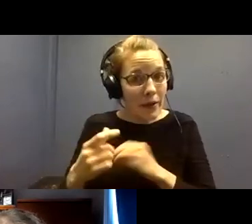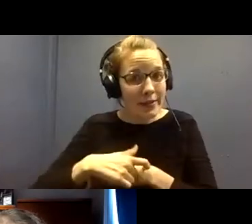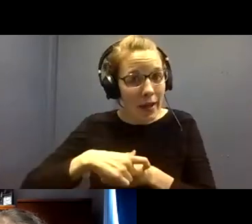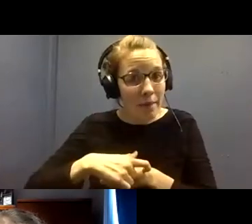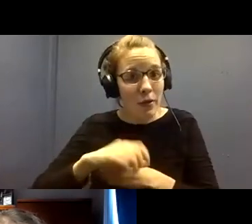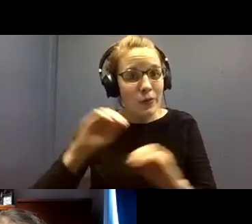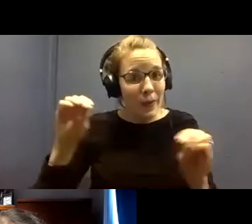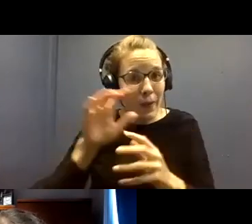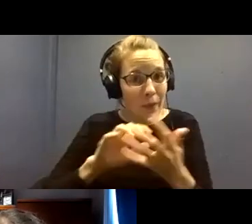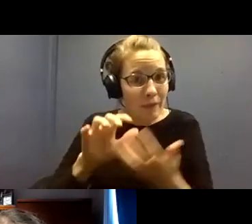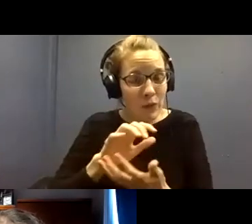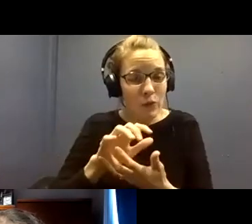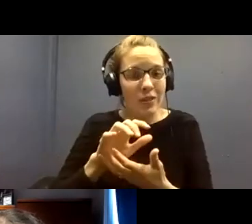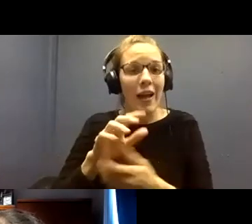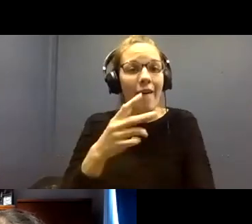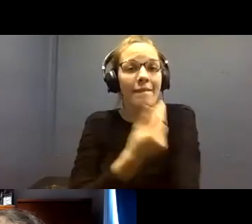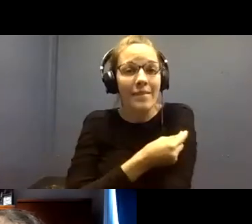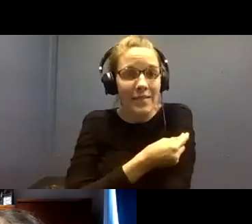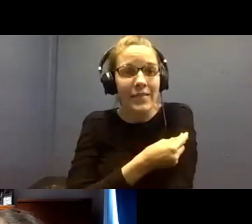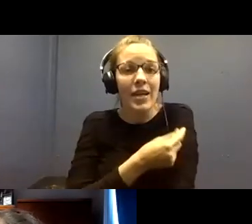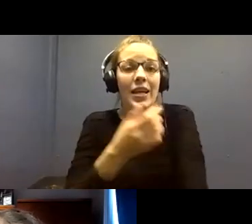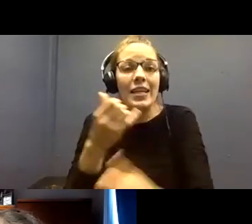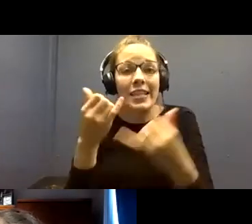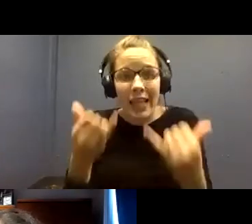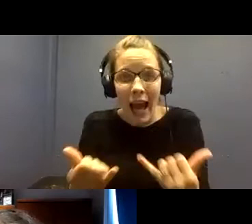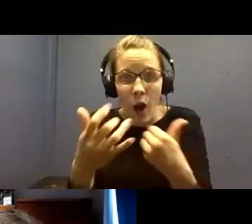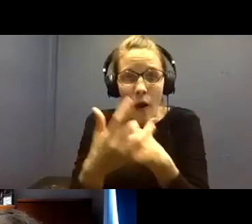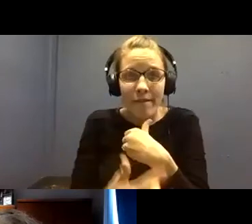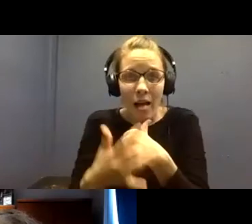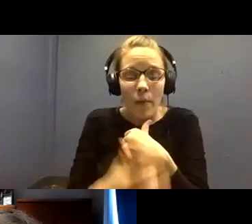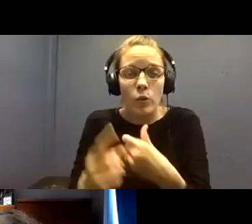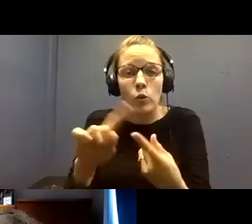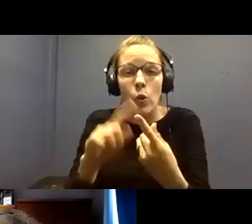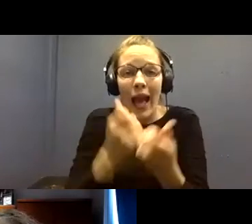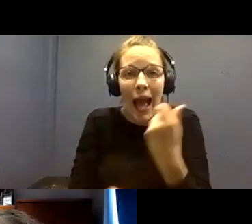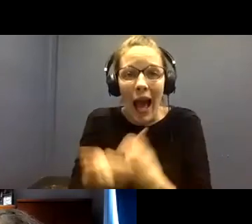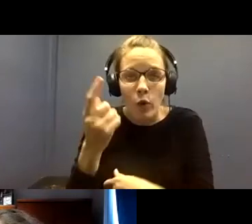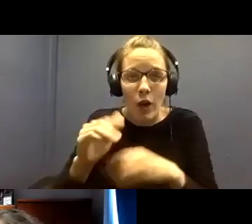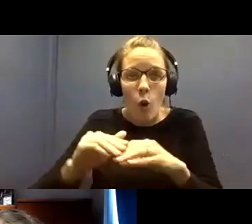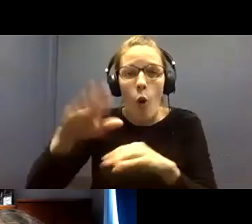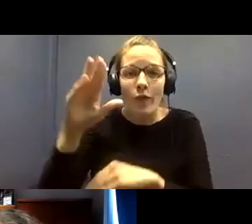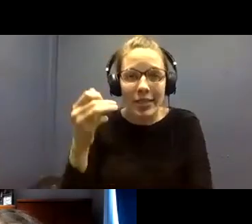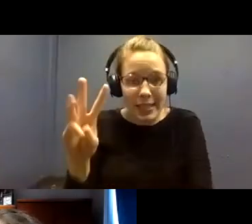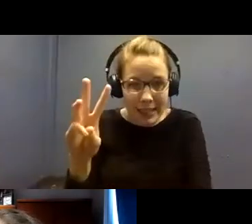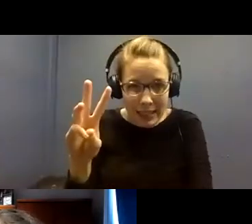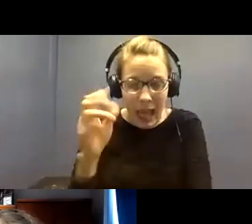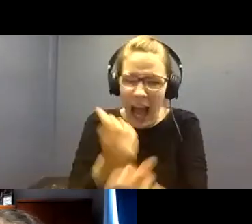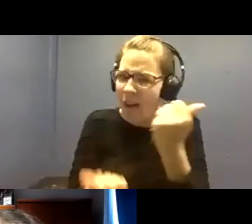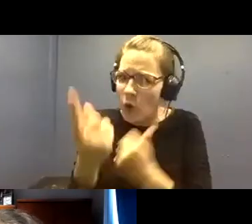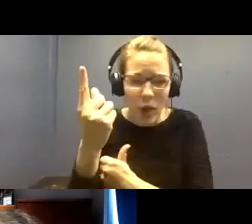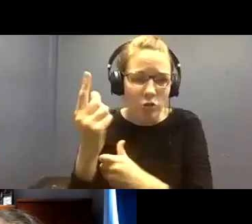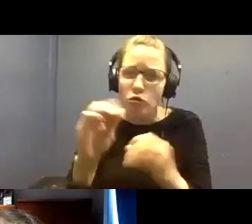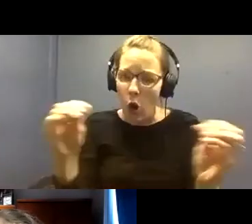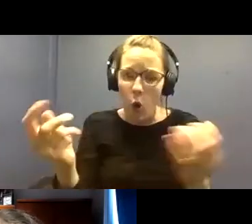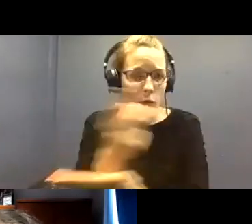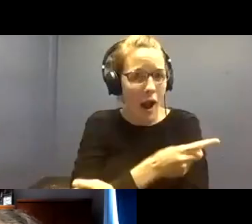no confusion, vaccine is now available to everyone age 16 and older. There are no priority groups